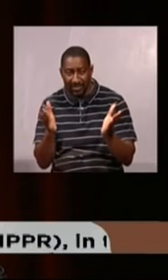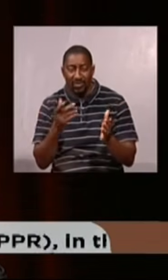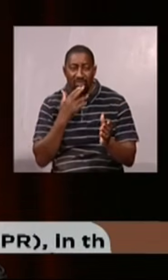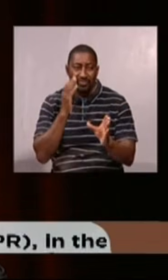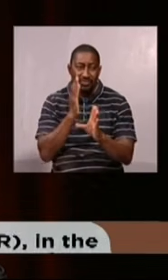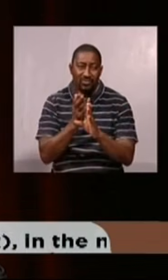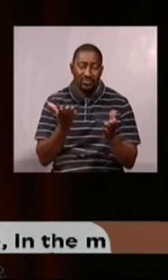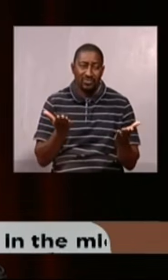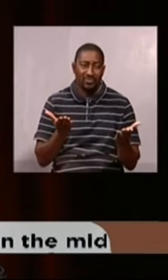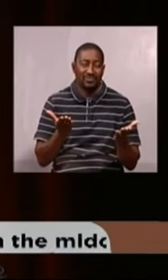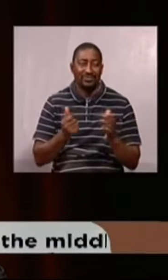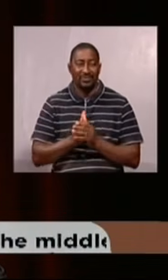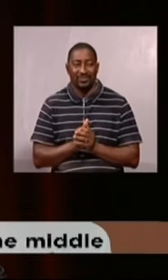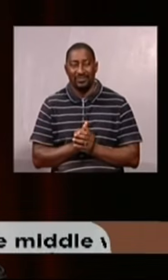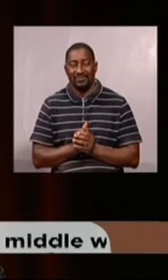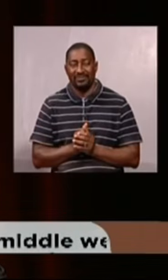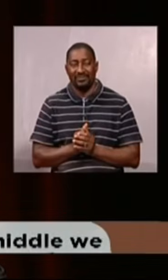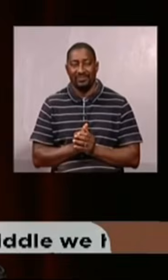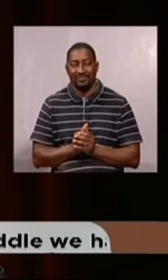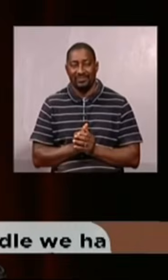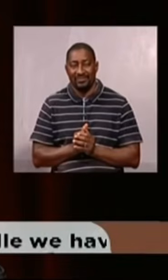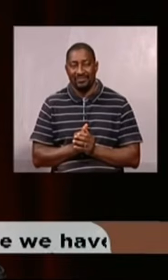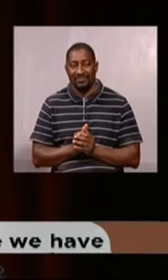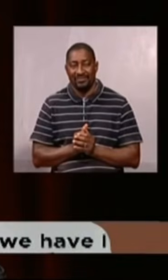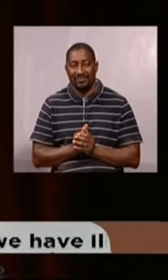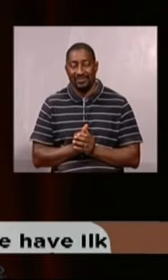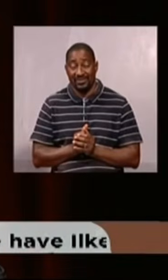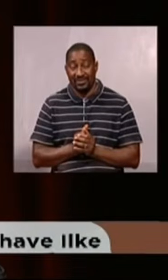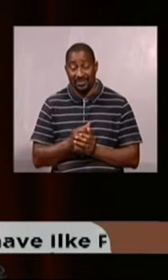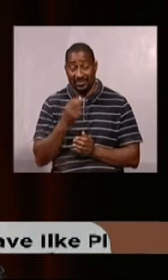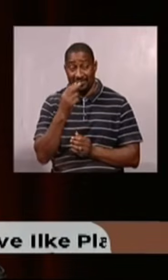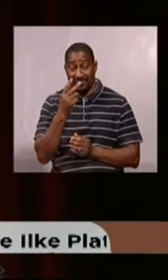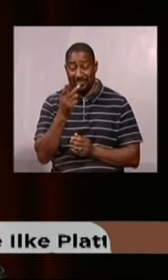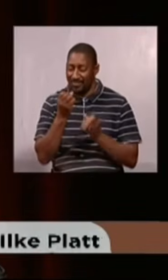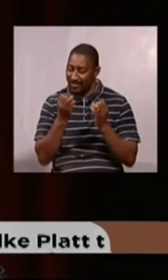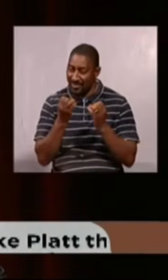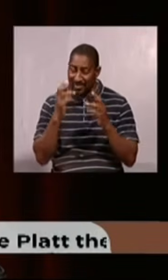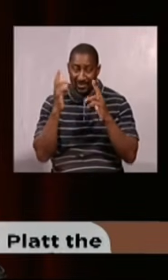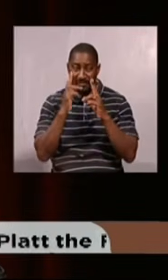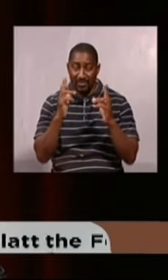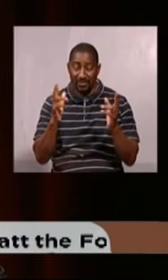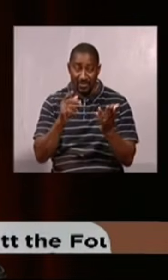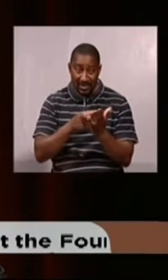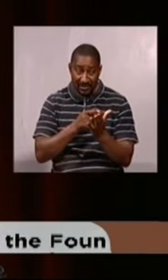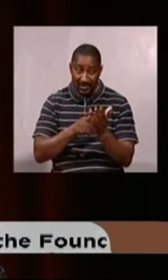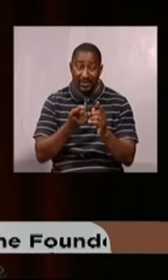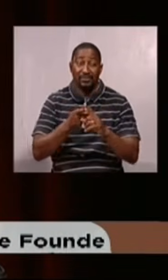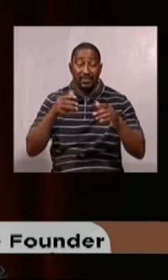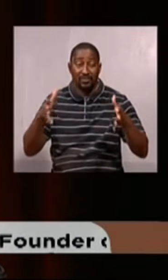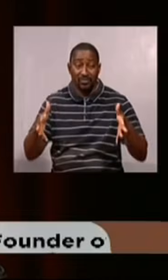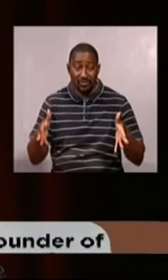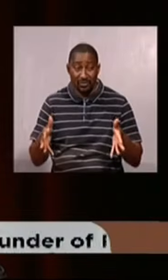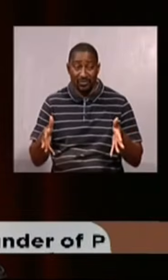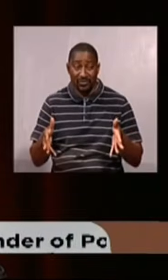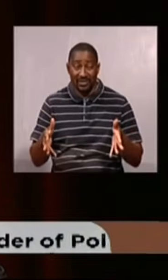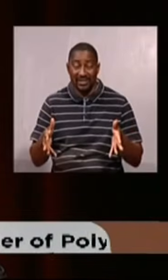Let's also not isolate that apart from us praising online social media, the majority that are voting from rural areas still highly